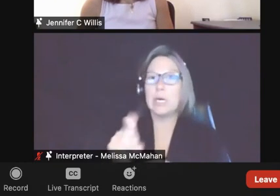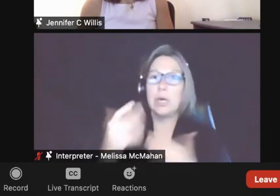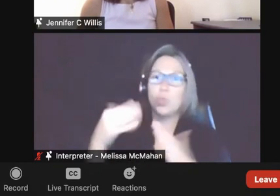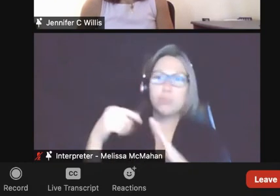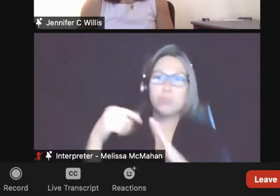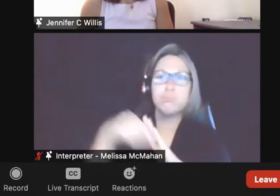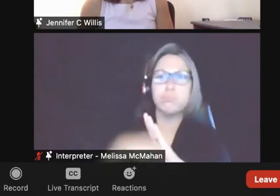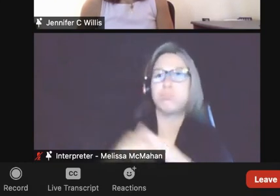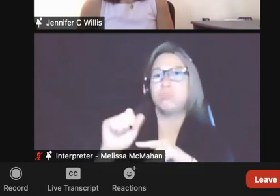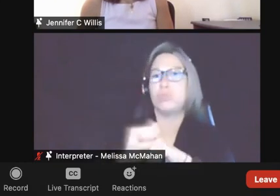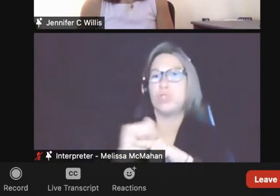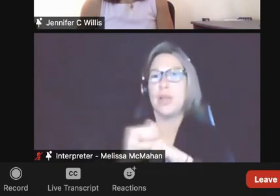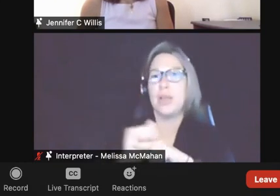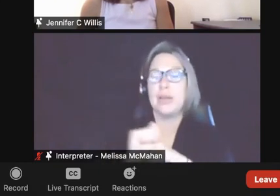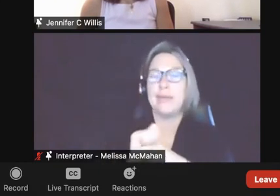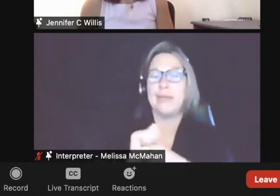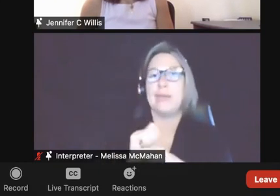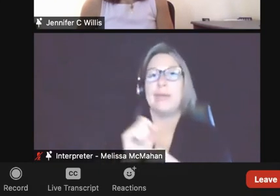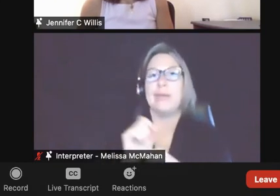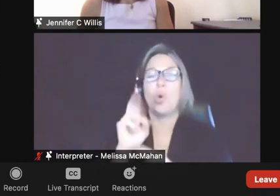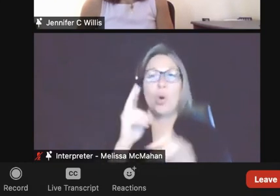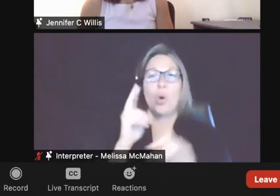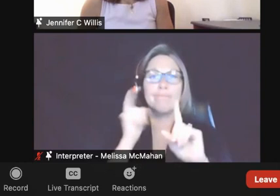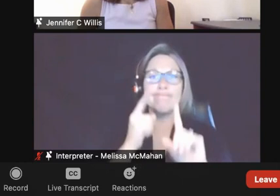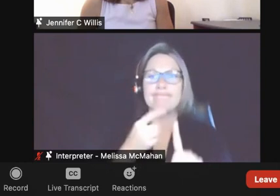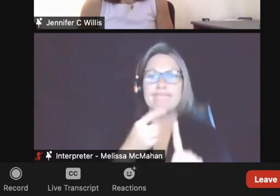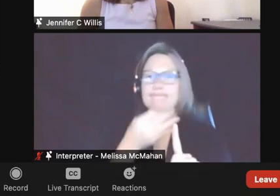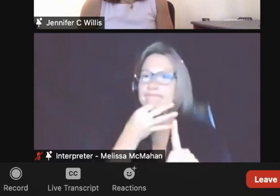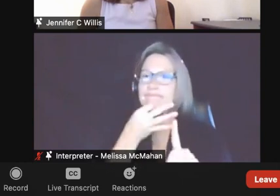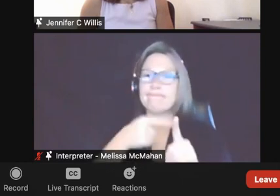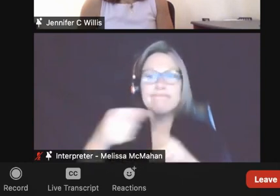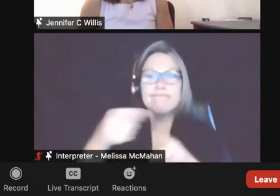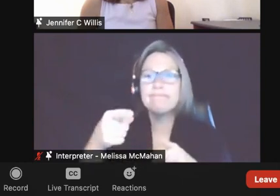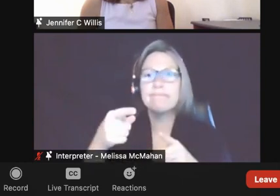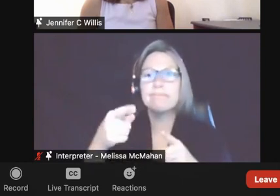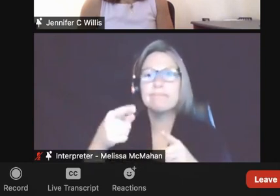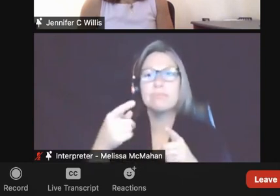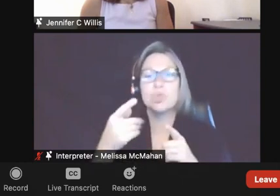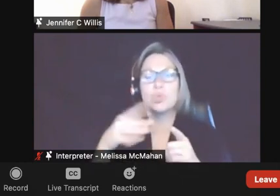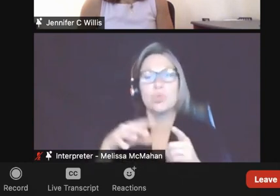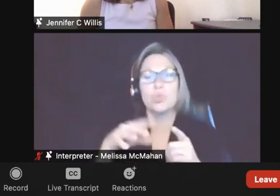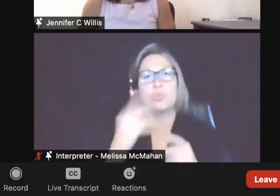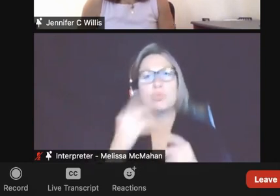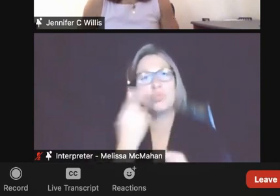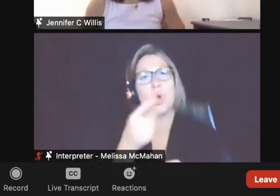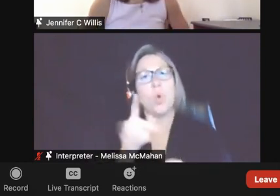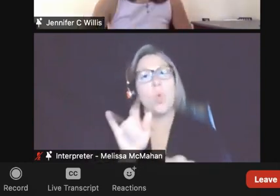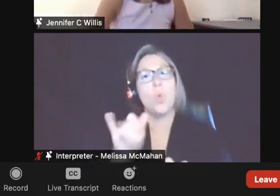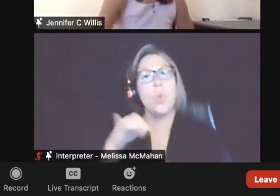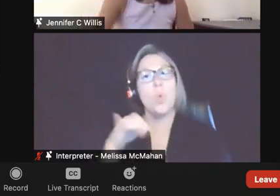training or specific expertise to hopefully find this useful.